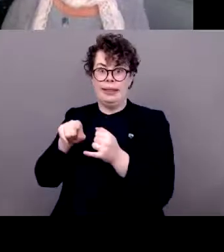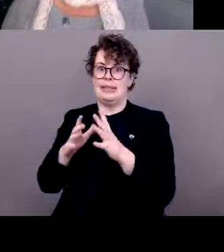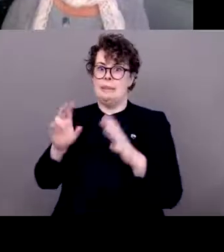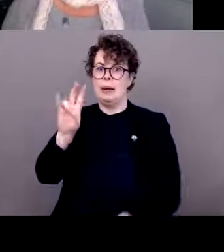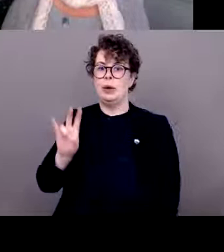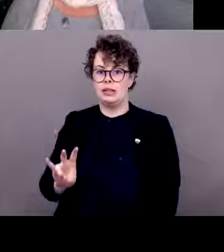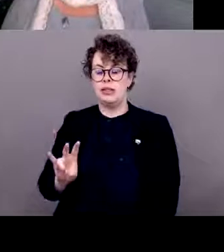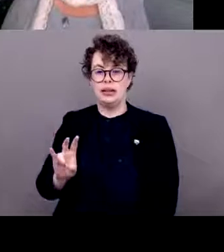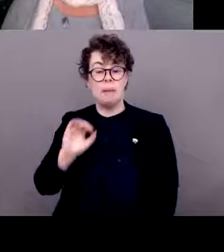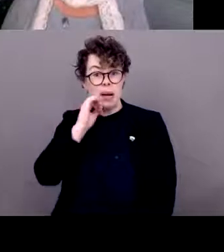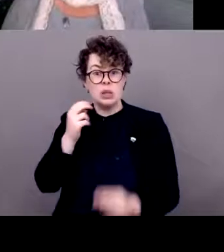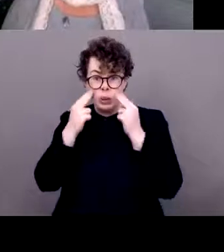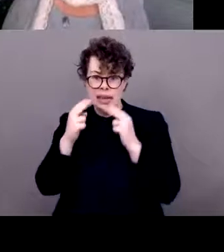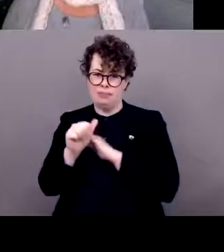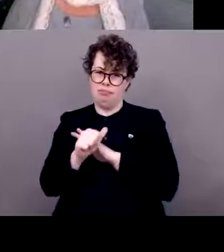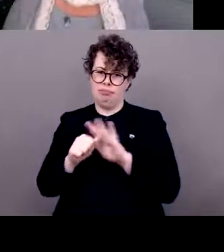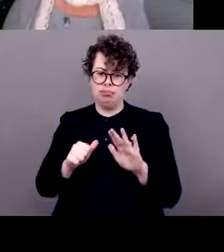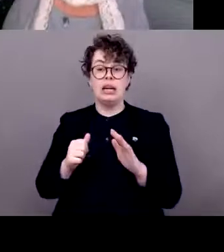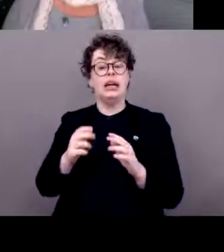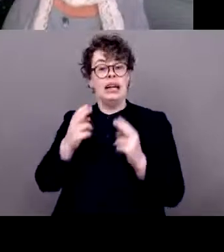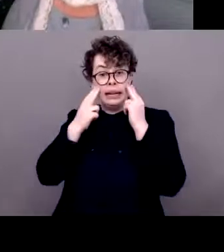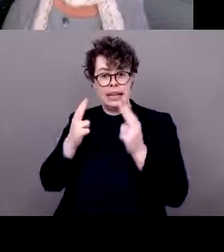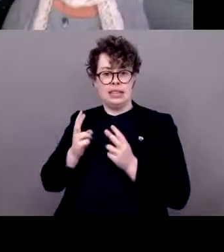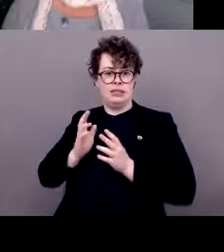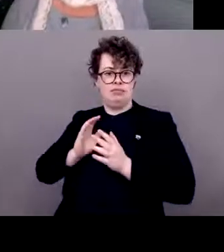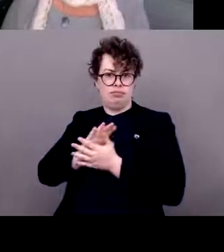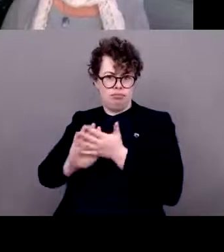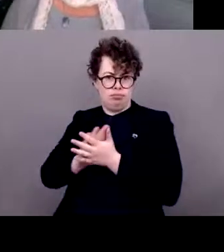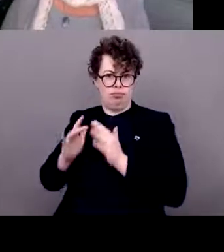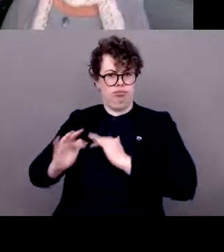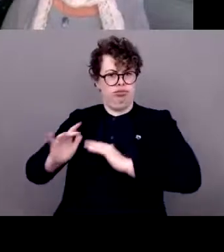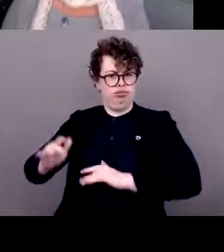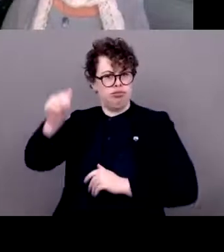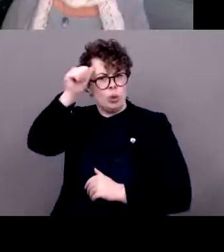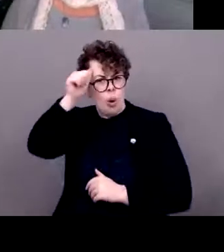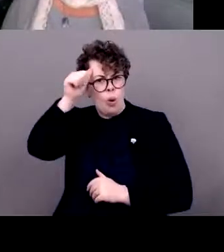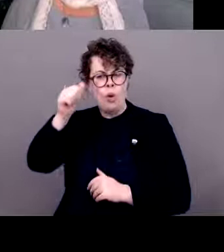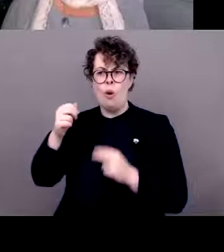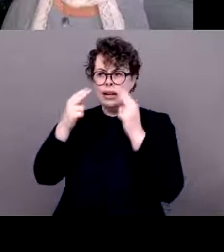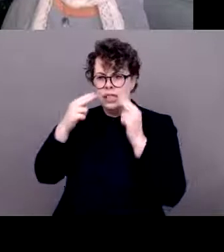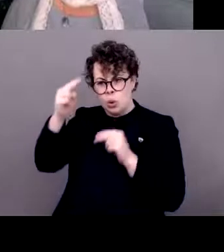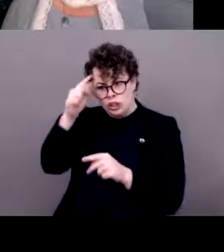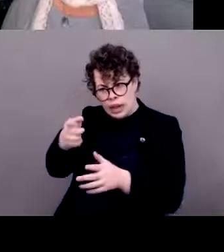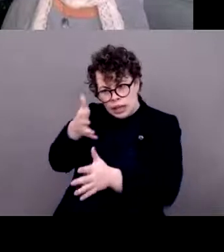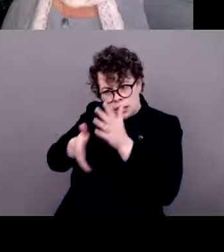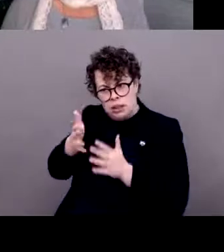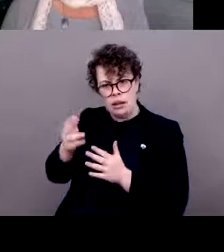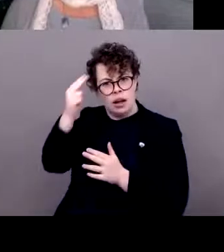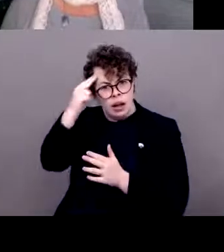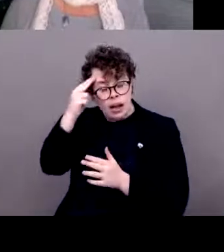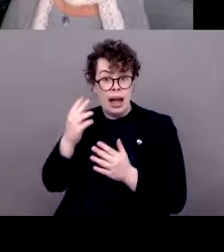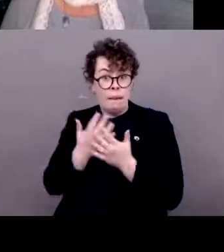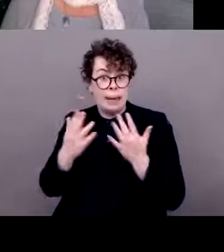and lots of skills. You need to have fluency and insights into the language. And lots of deaf people have these